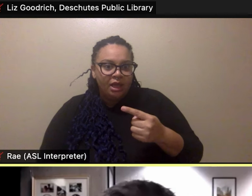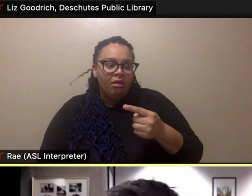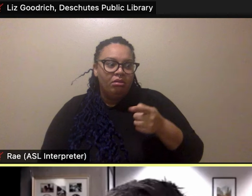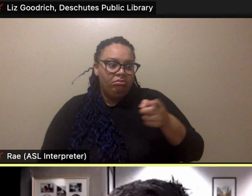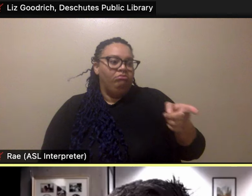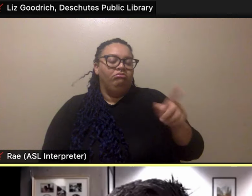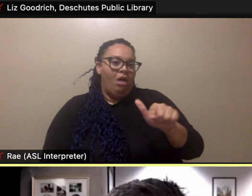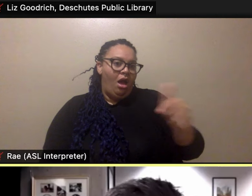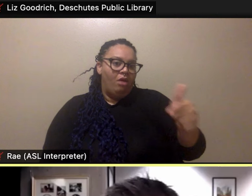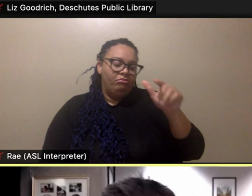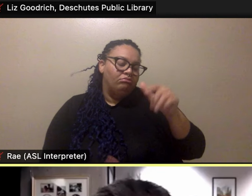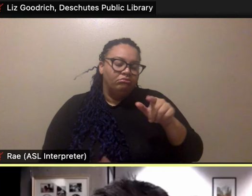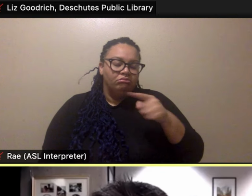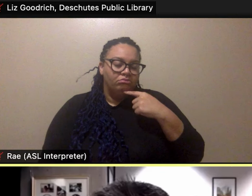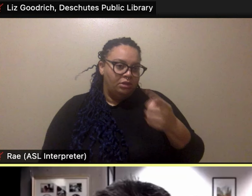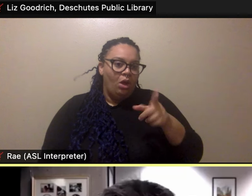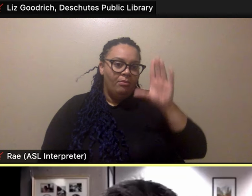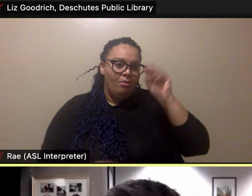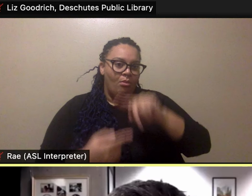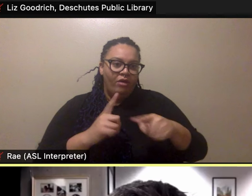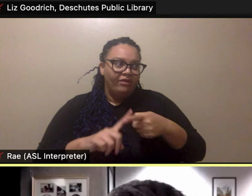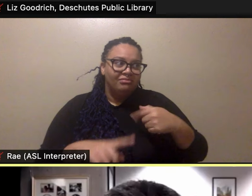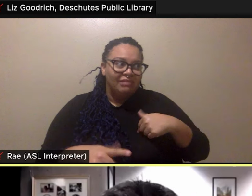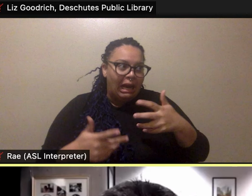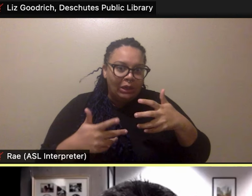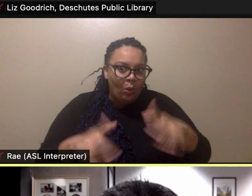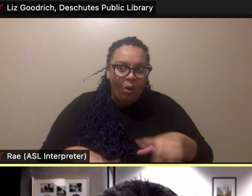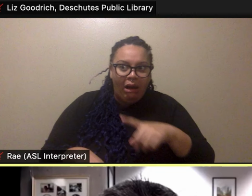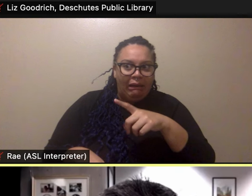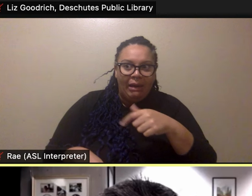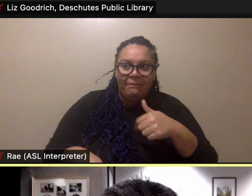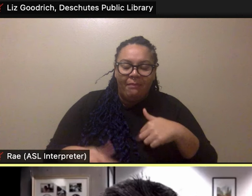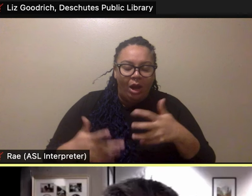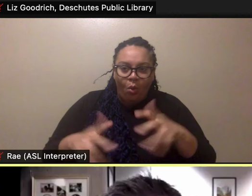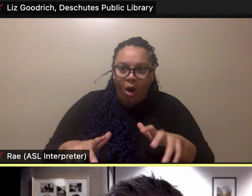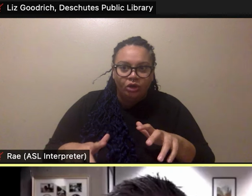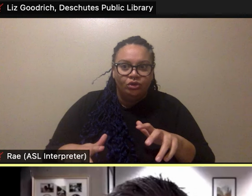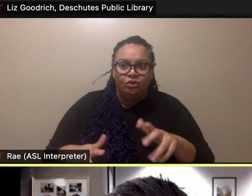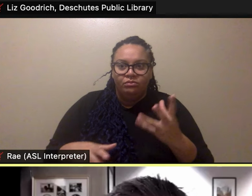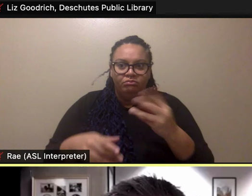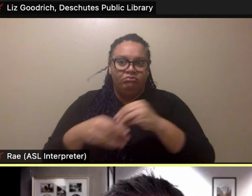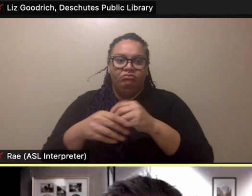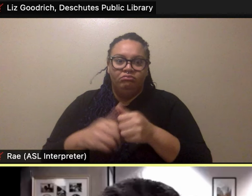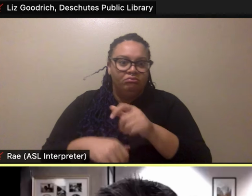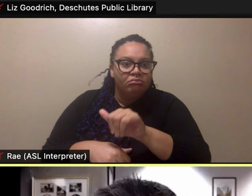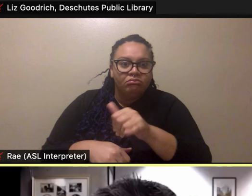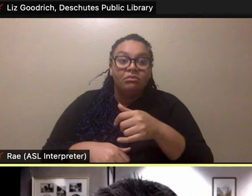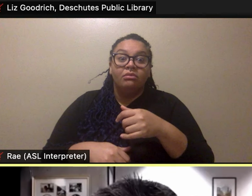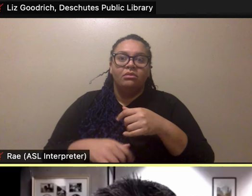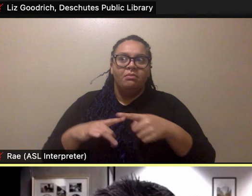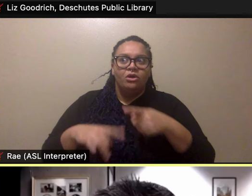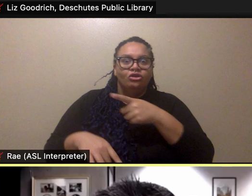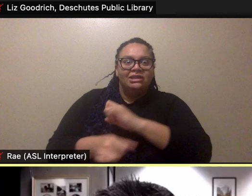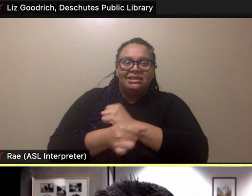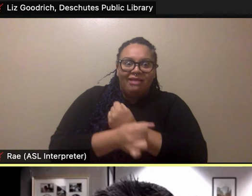didn't want to engage in sexual activity with him anymore, but he wasn't going to listen to that. I mean, she's a slave. She has to do what he